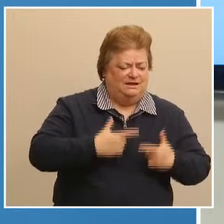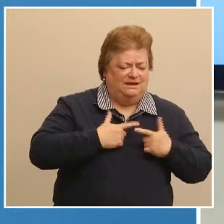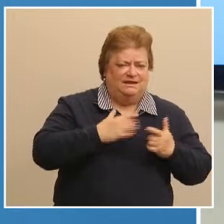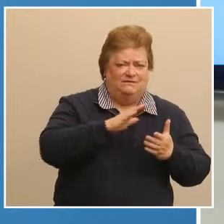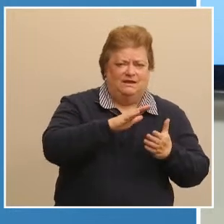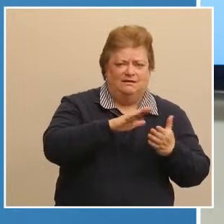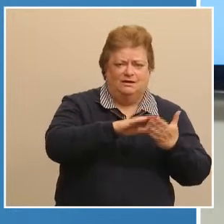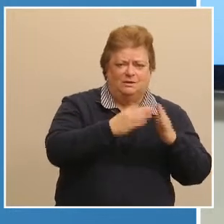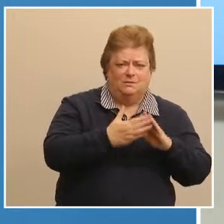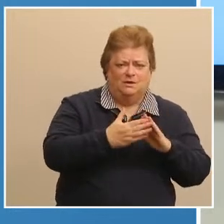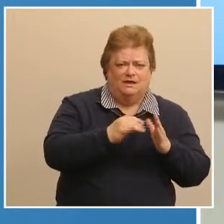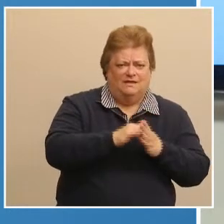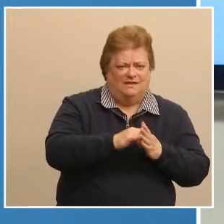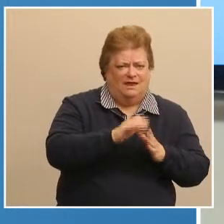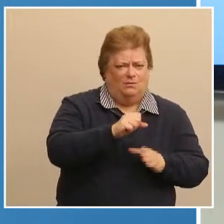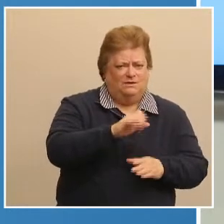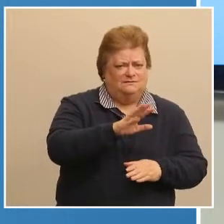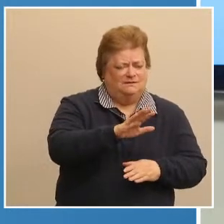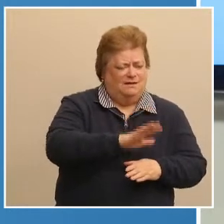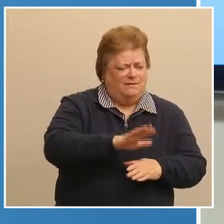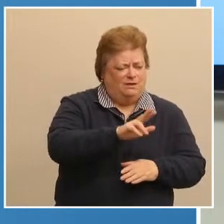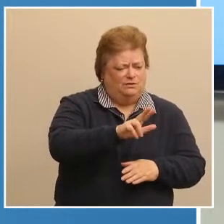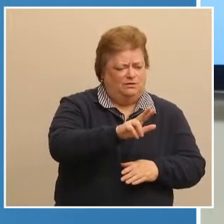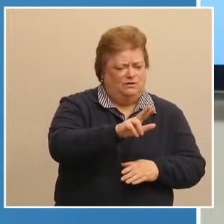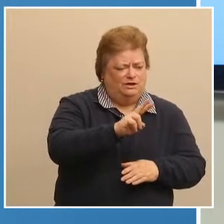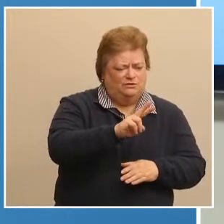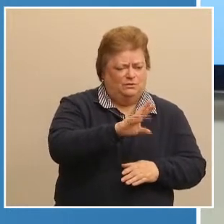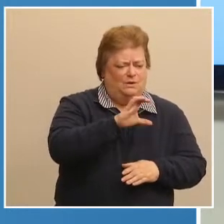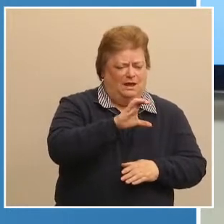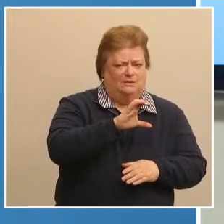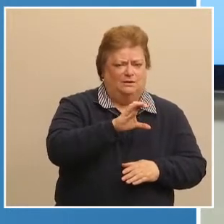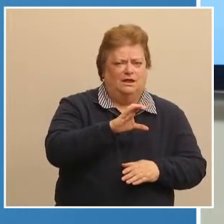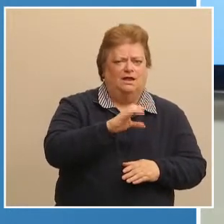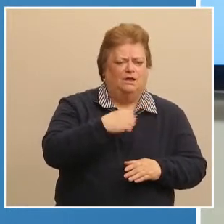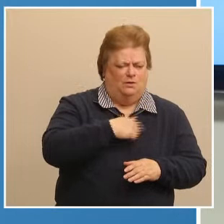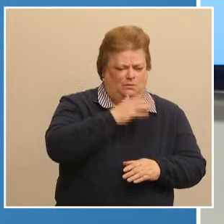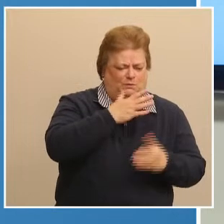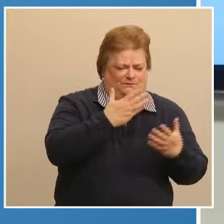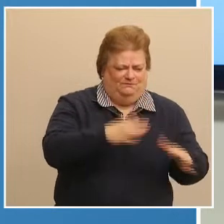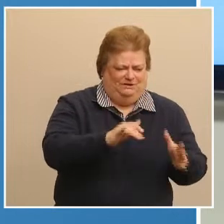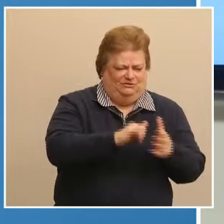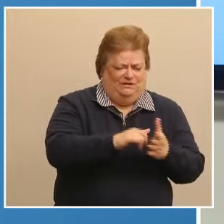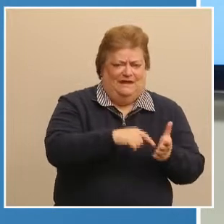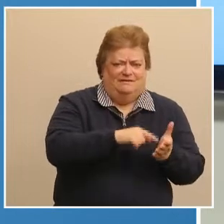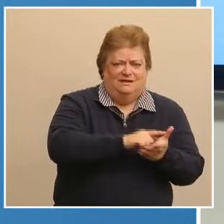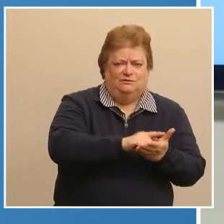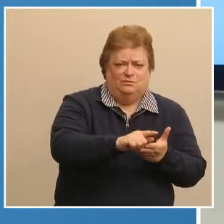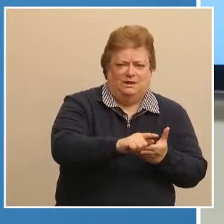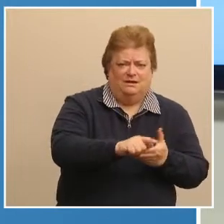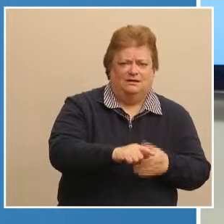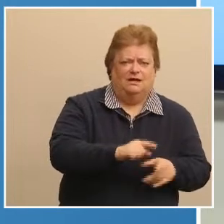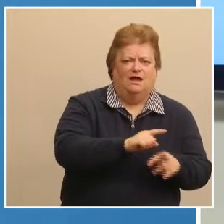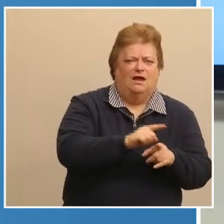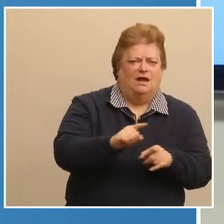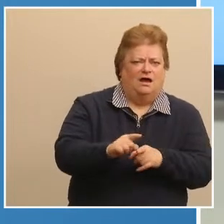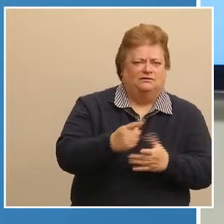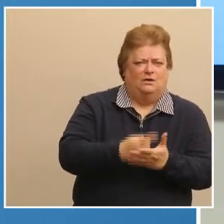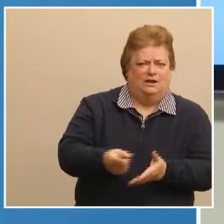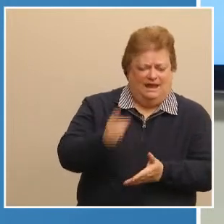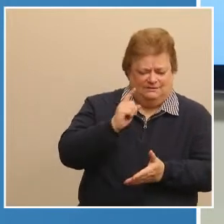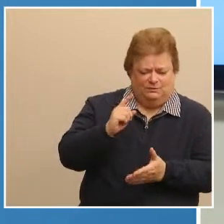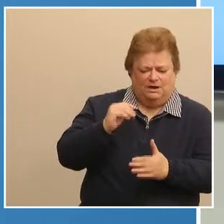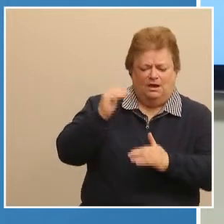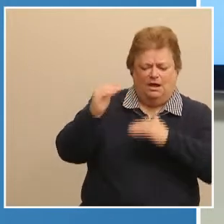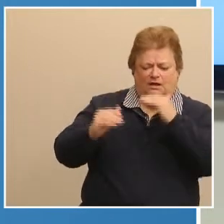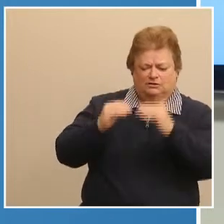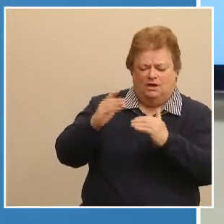that was about 3,200 individuals, and we'll finish those up this week. Also vaccinated last week were adult